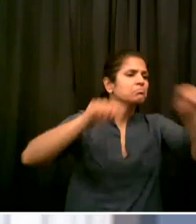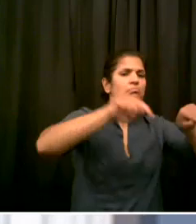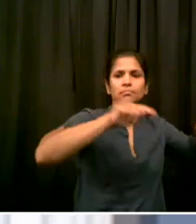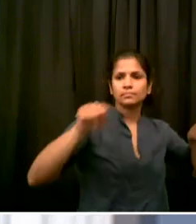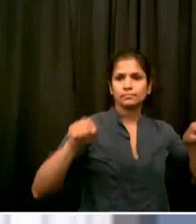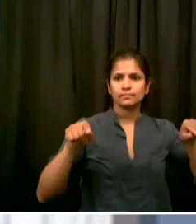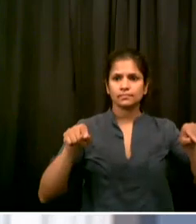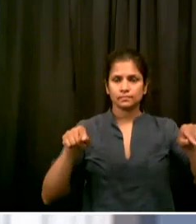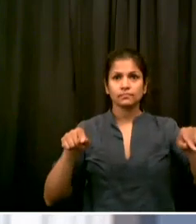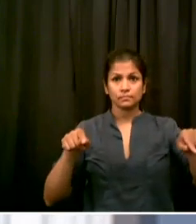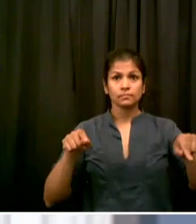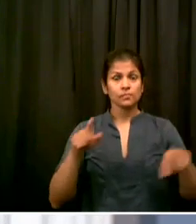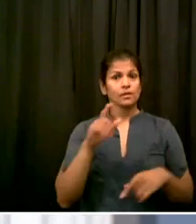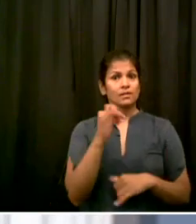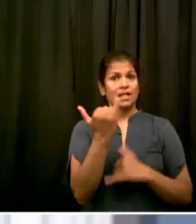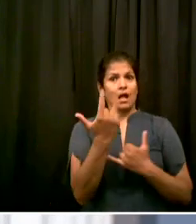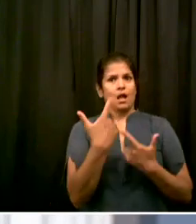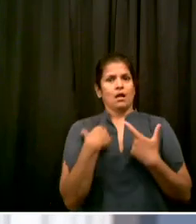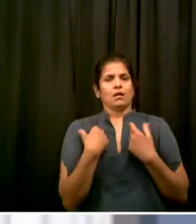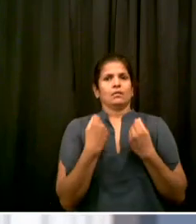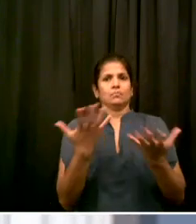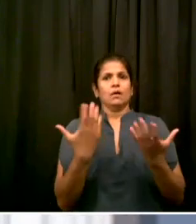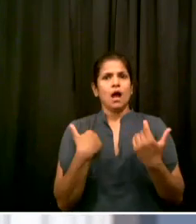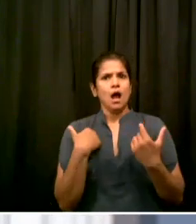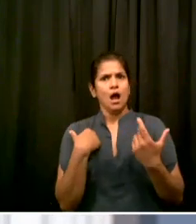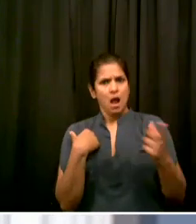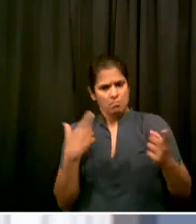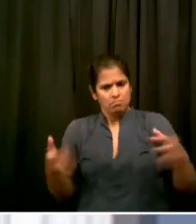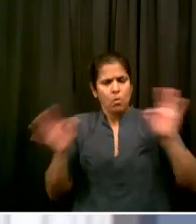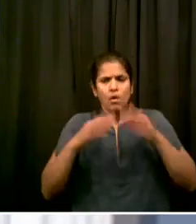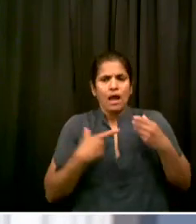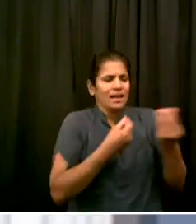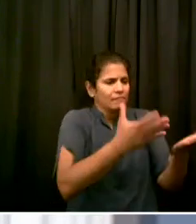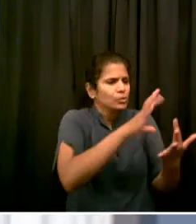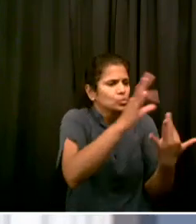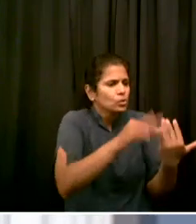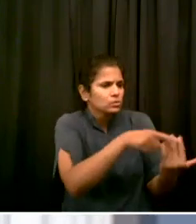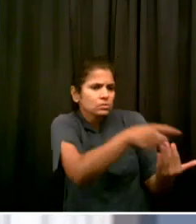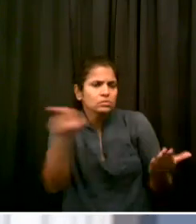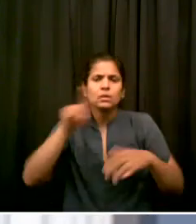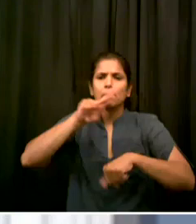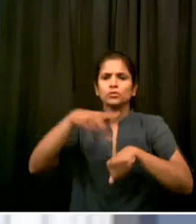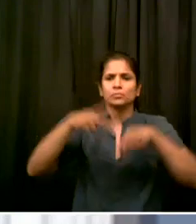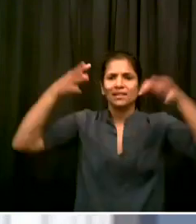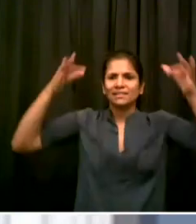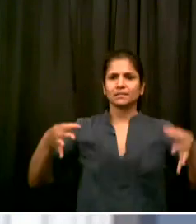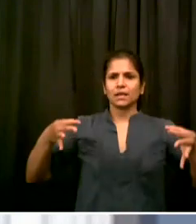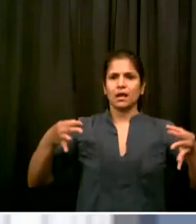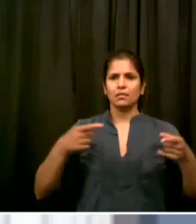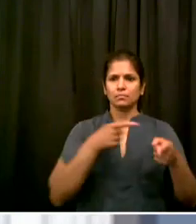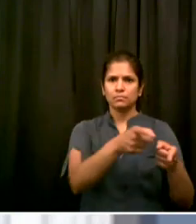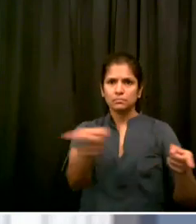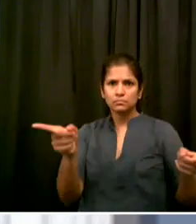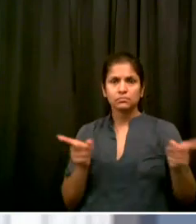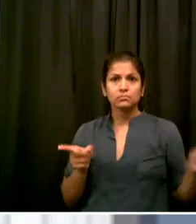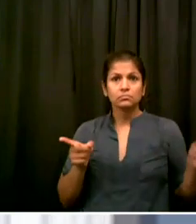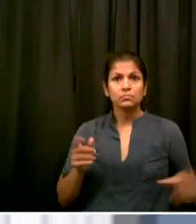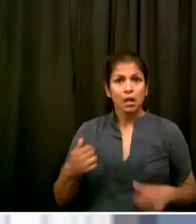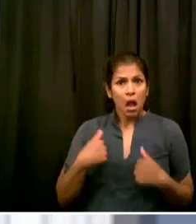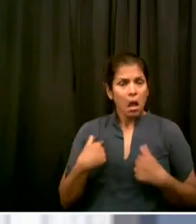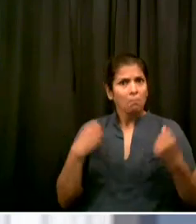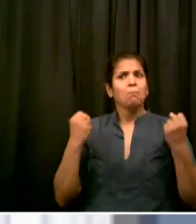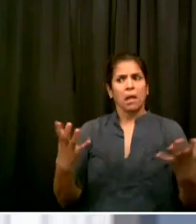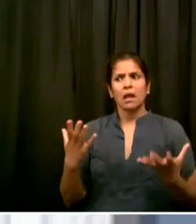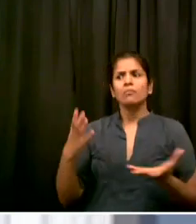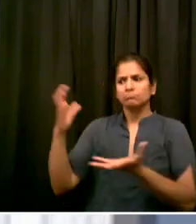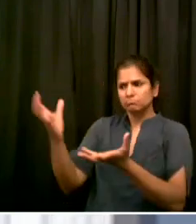to and meeting with their school communities, I've received many emails from principals that have said, my community would like to know if we